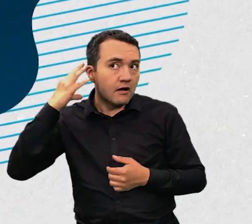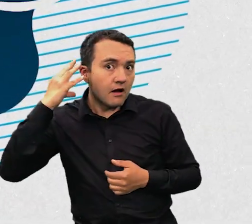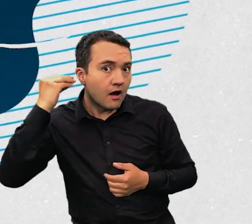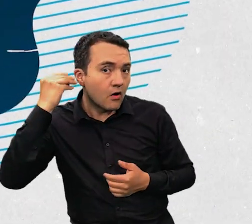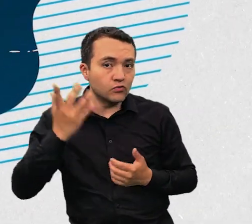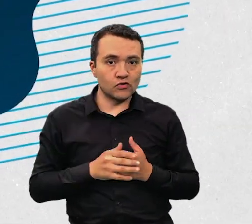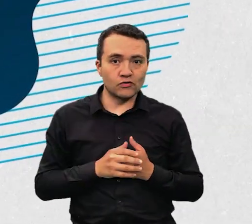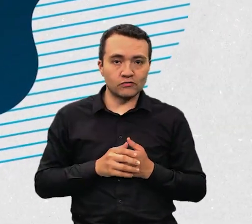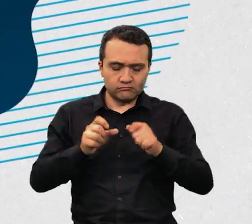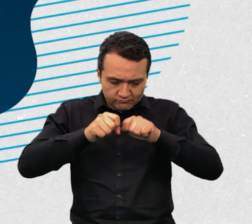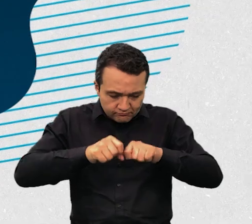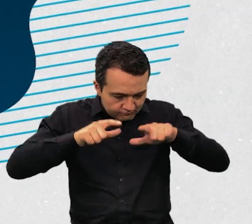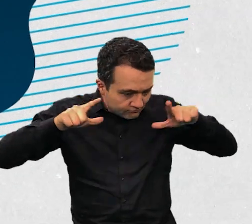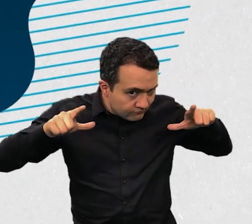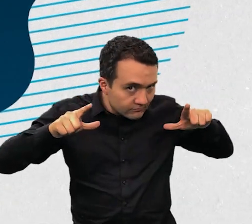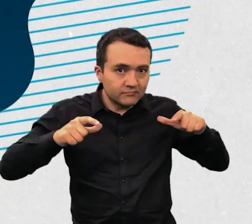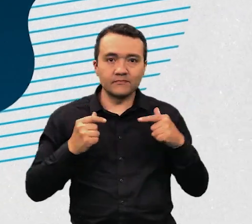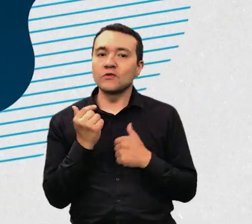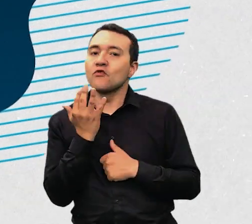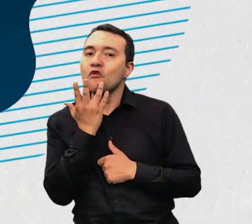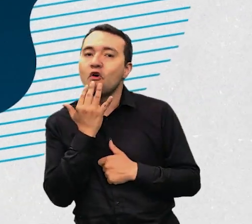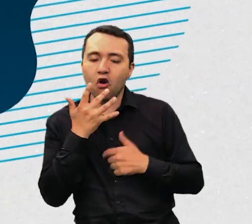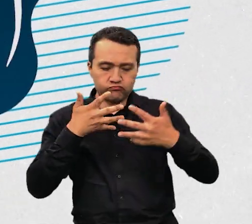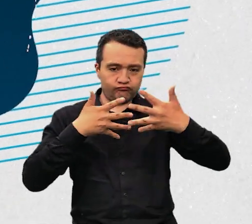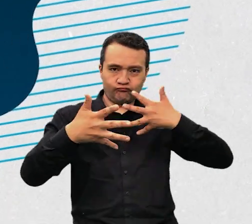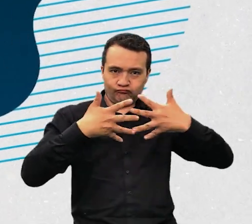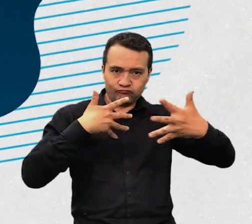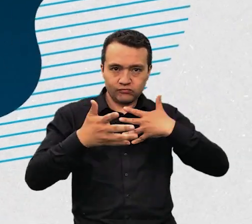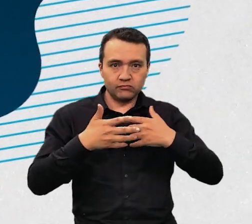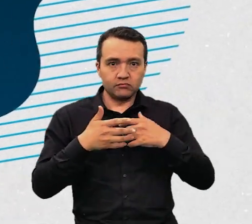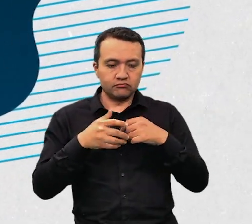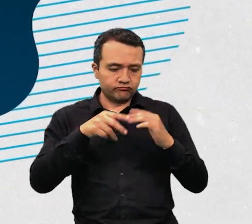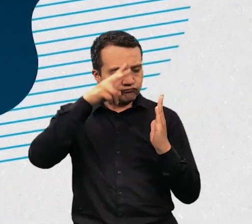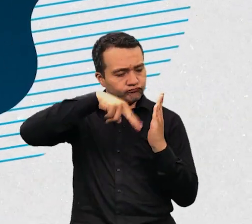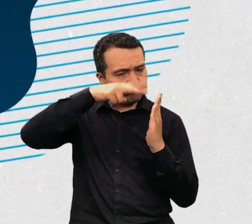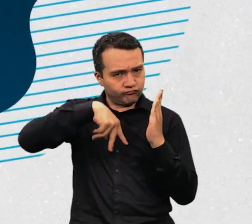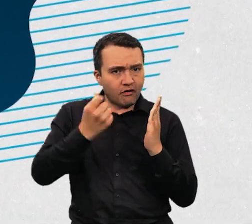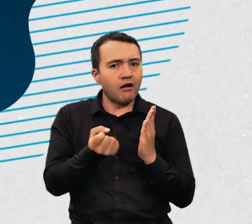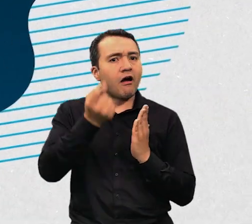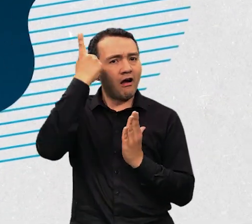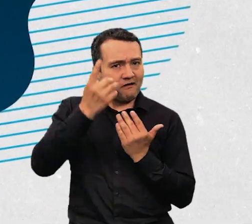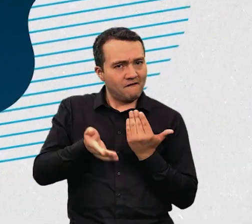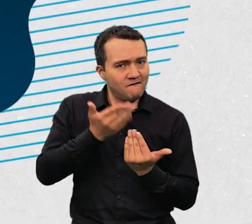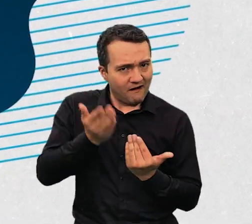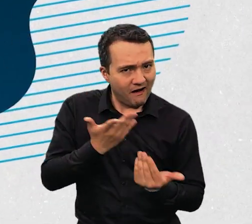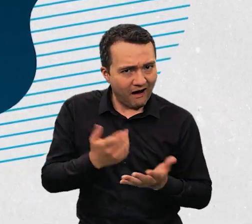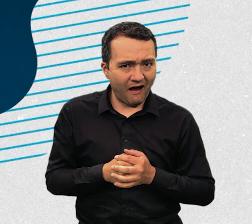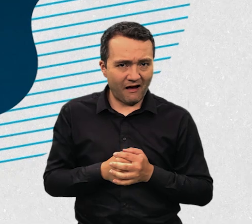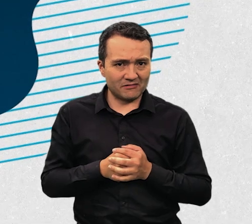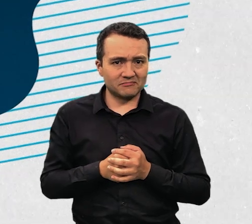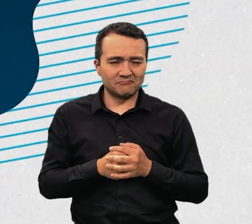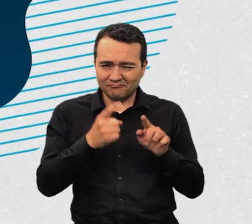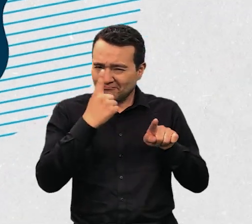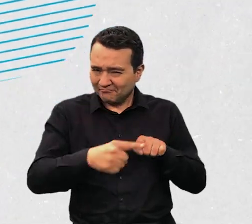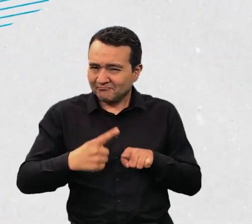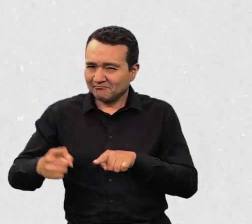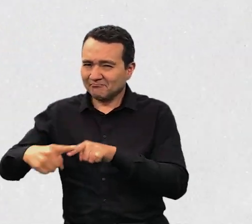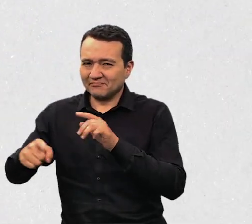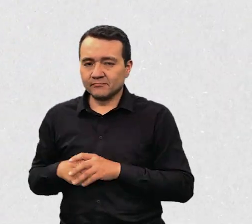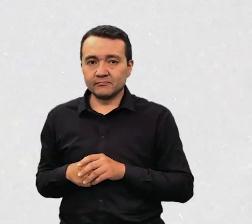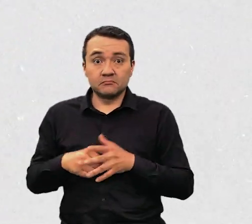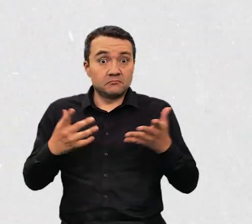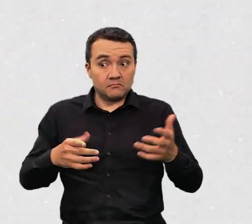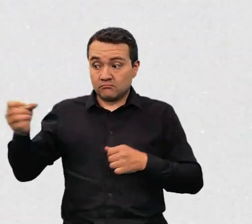as Braille, audio, large print, color contrast, text in plain language and easy to read, among